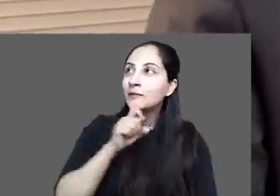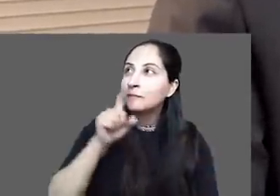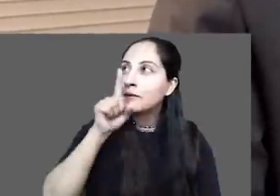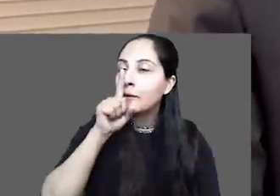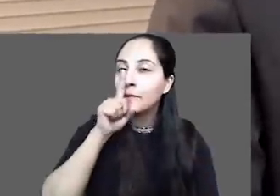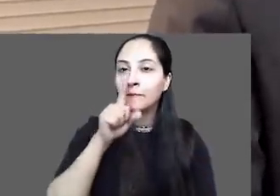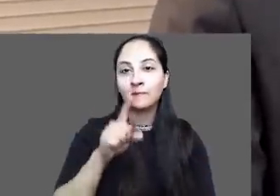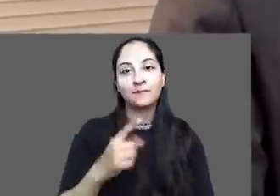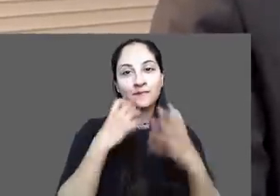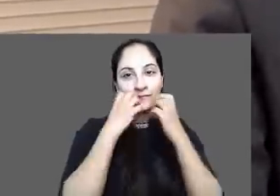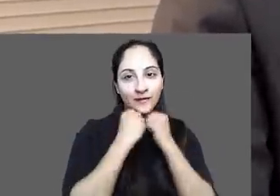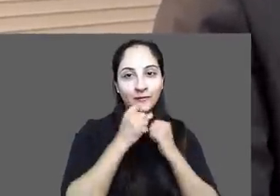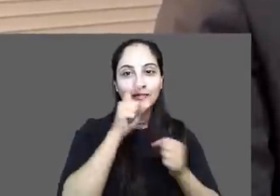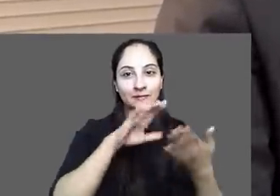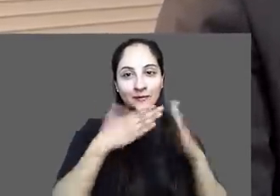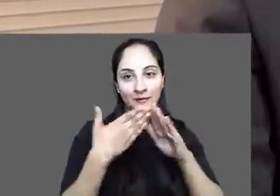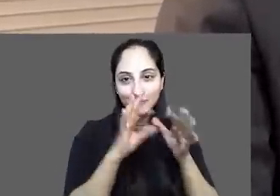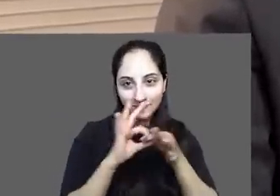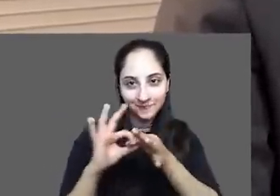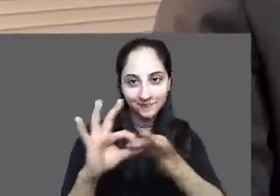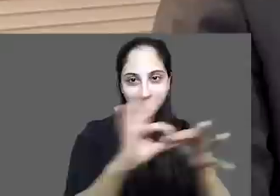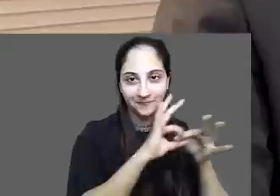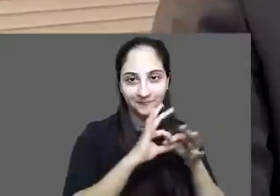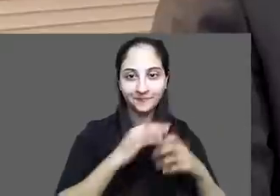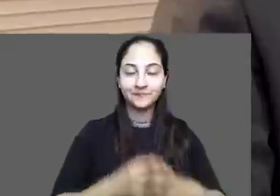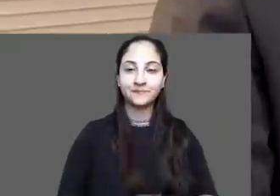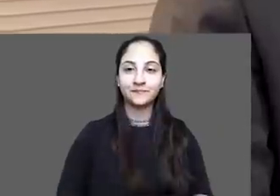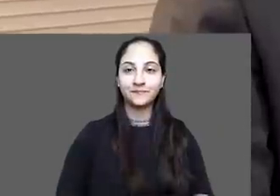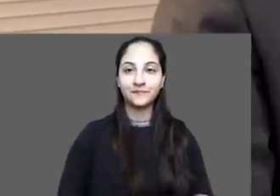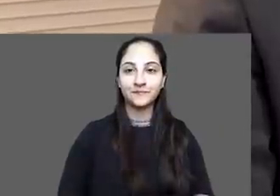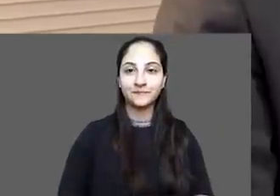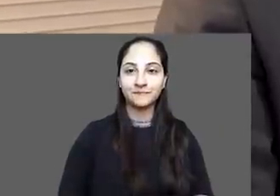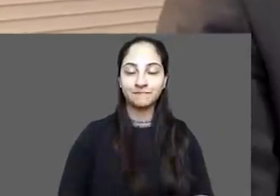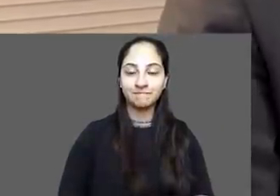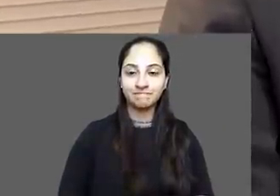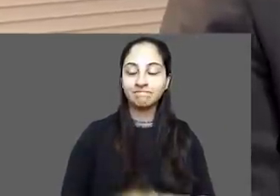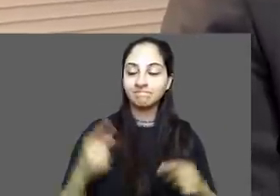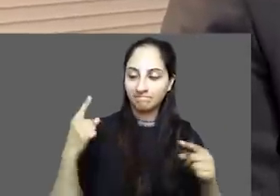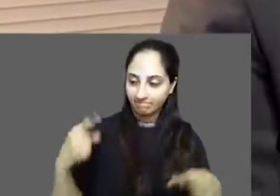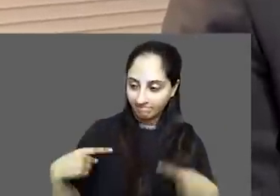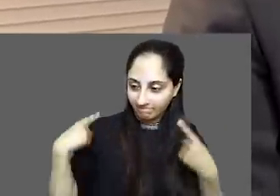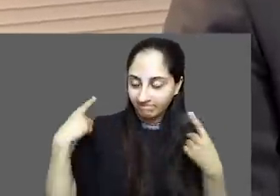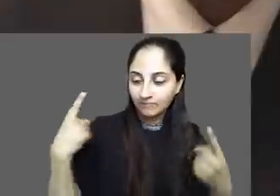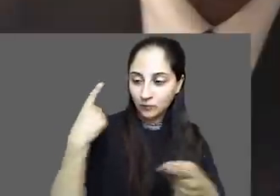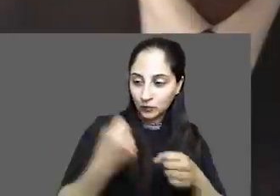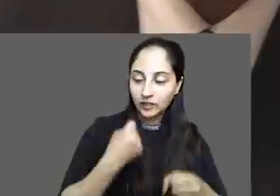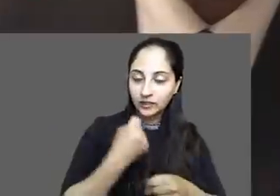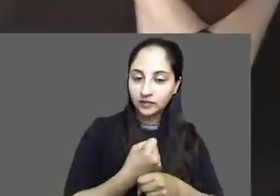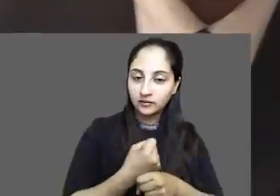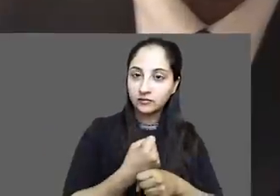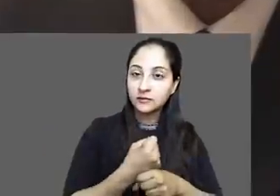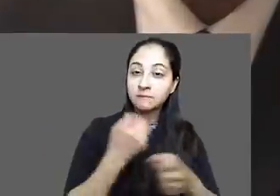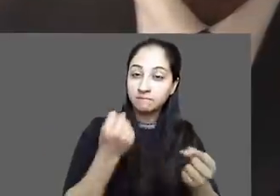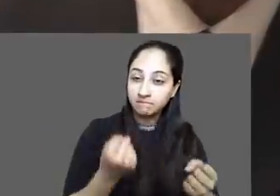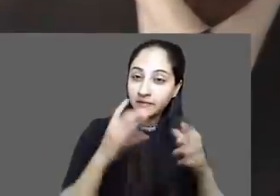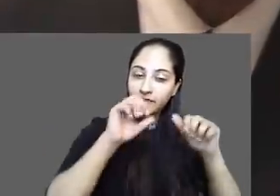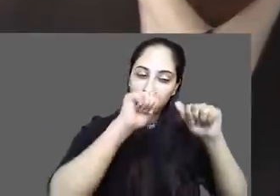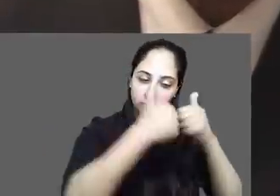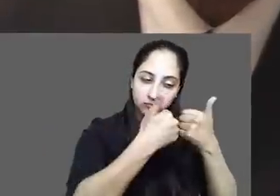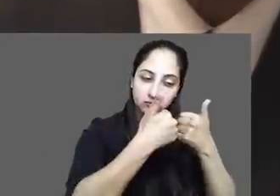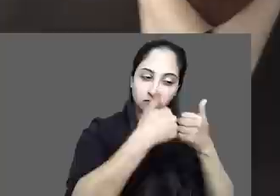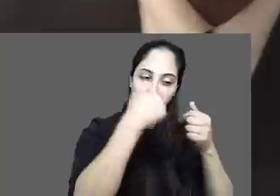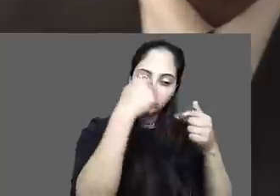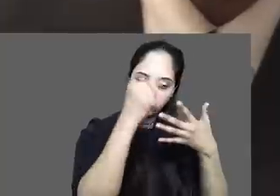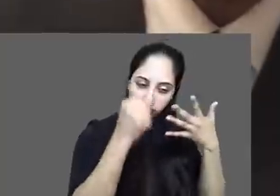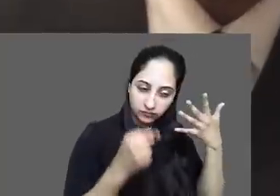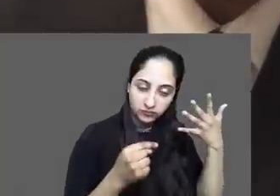us a true appreciation of what we have in our Imam and our one Jamaat. You know, there have been favorite